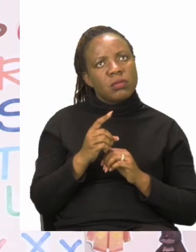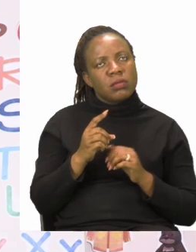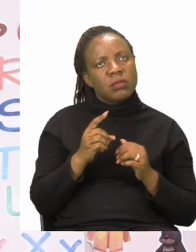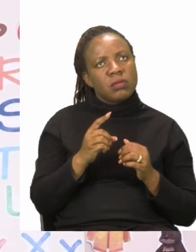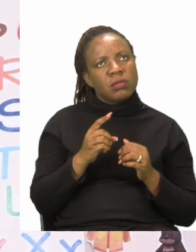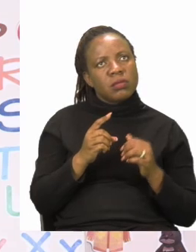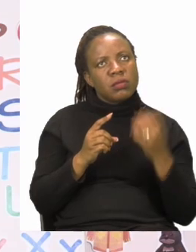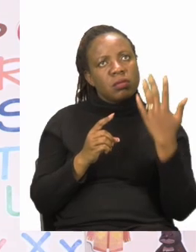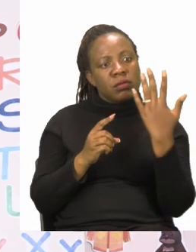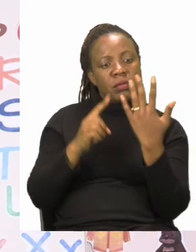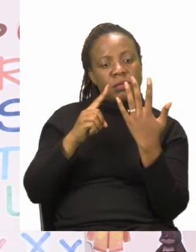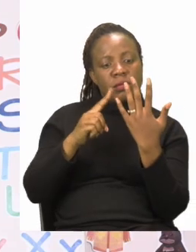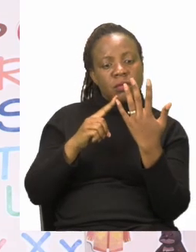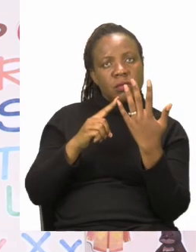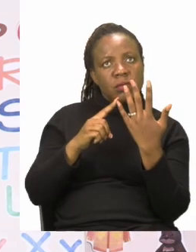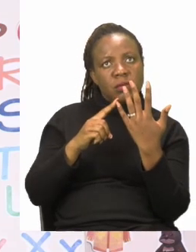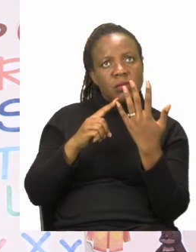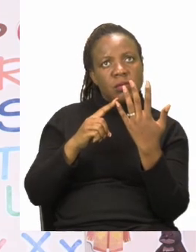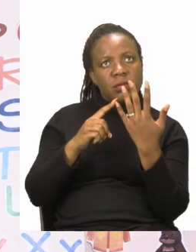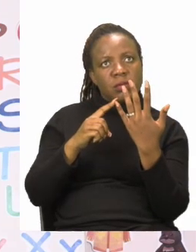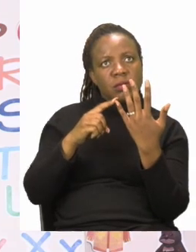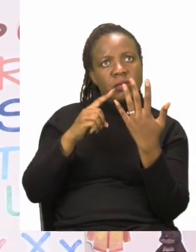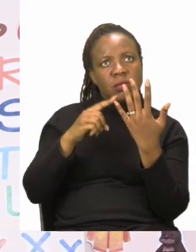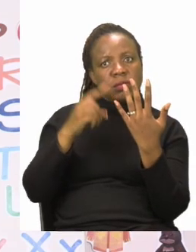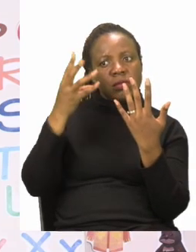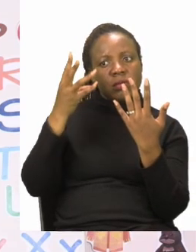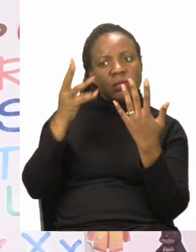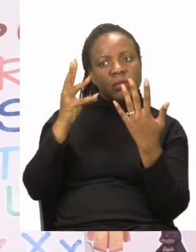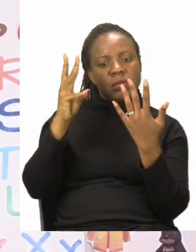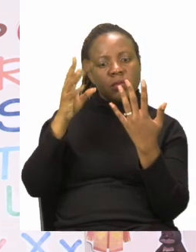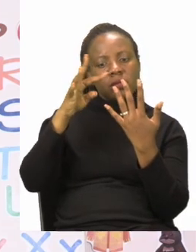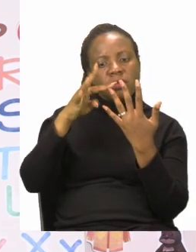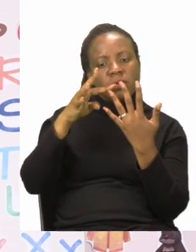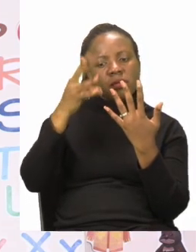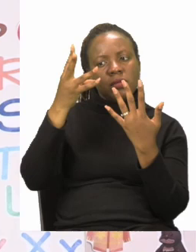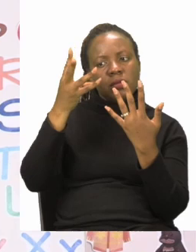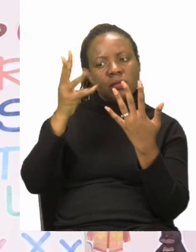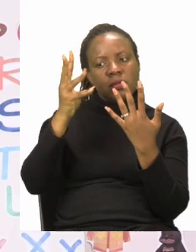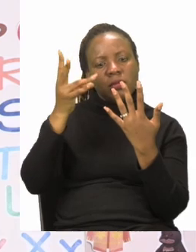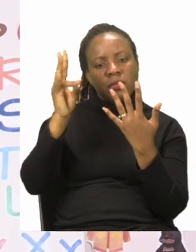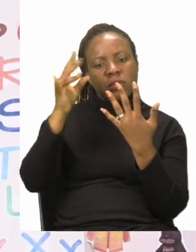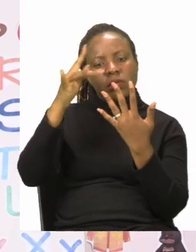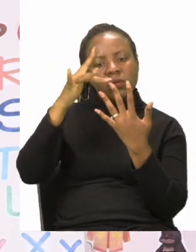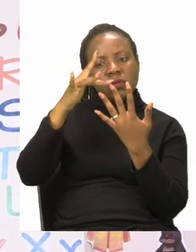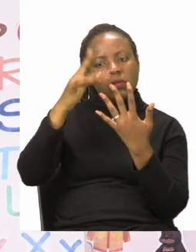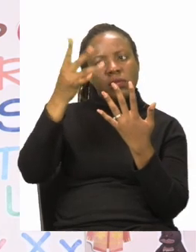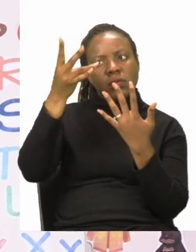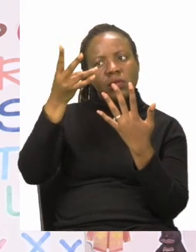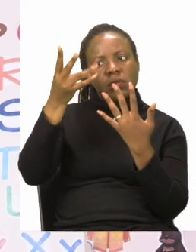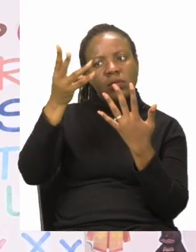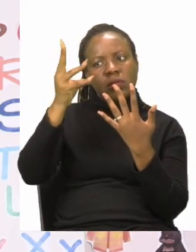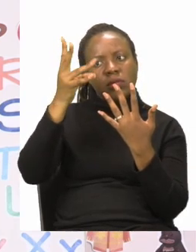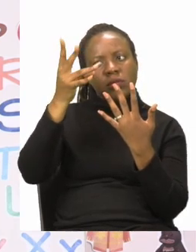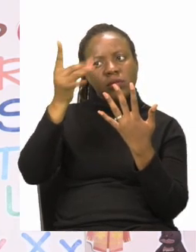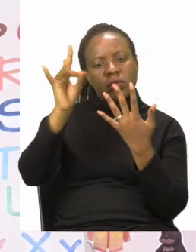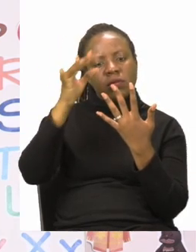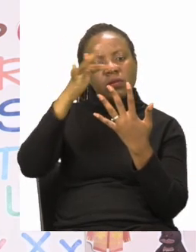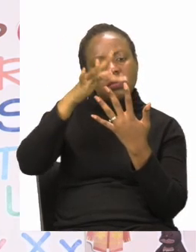see. 65, 66, 67,